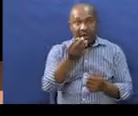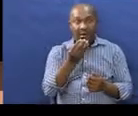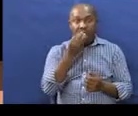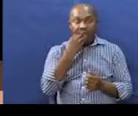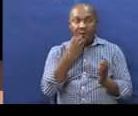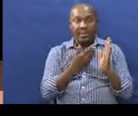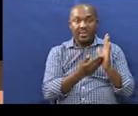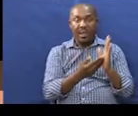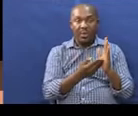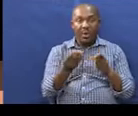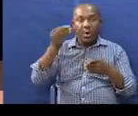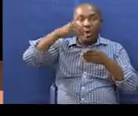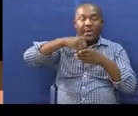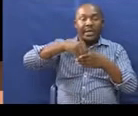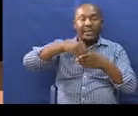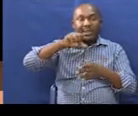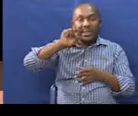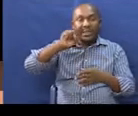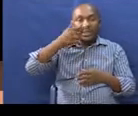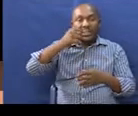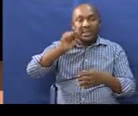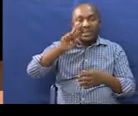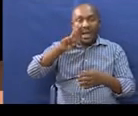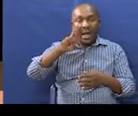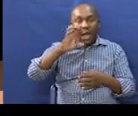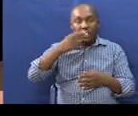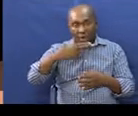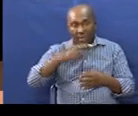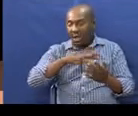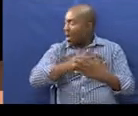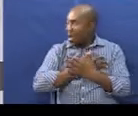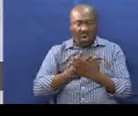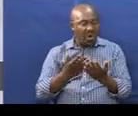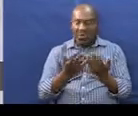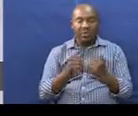starch or not. If the food will turn into blue-black,